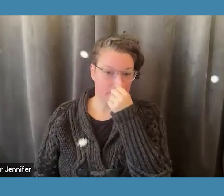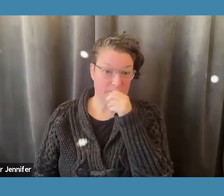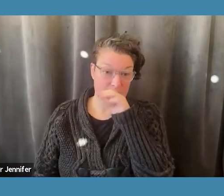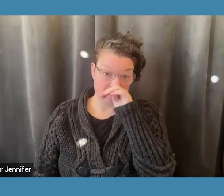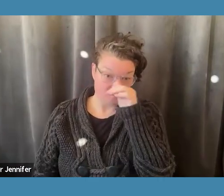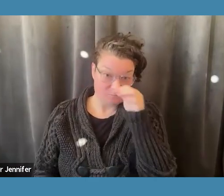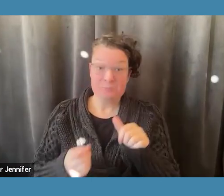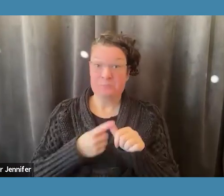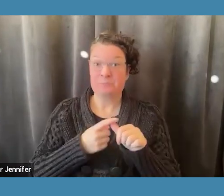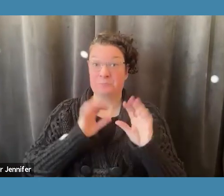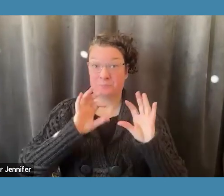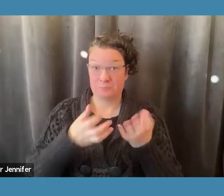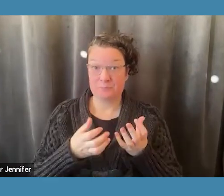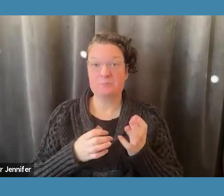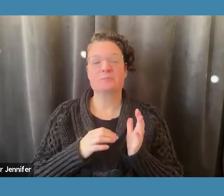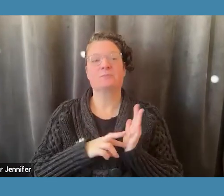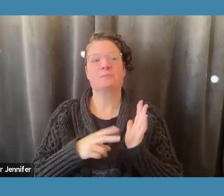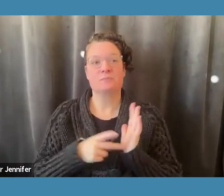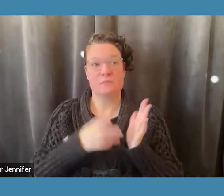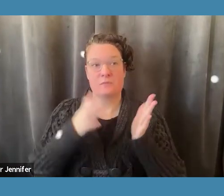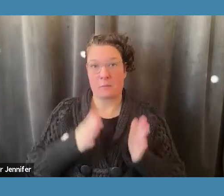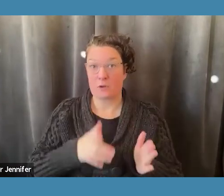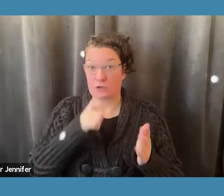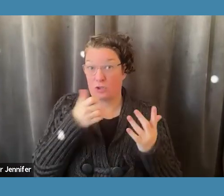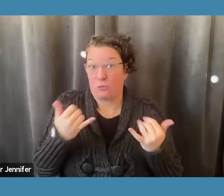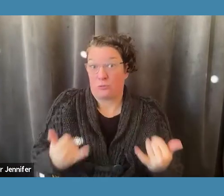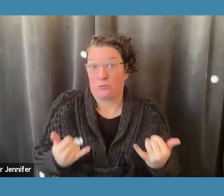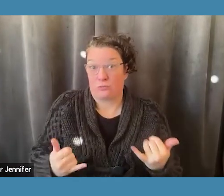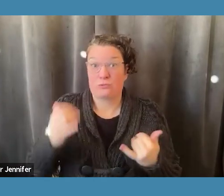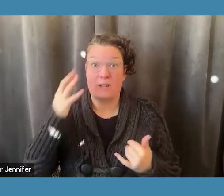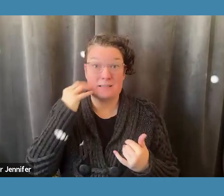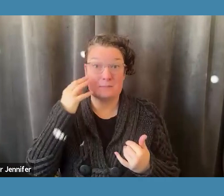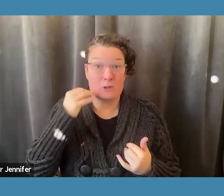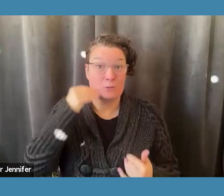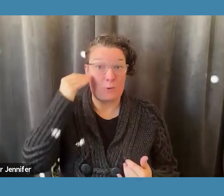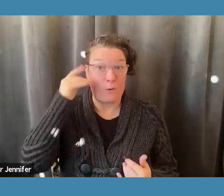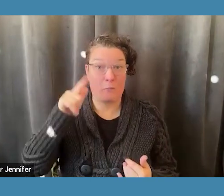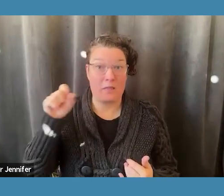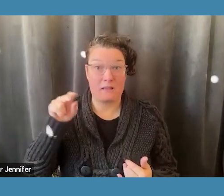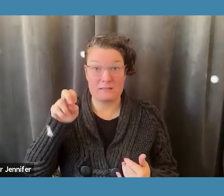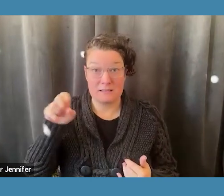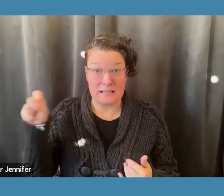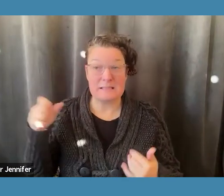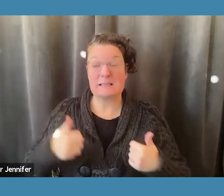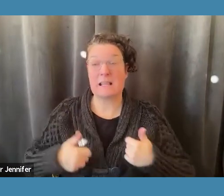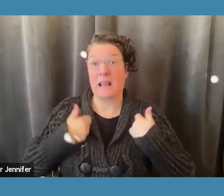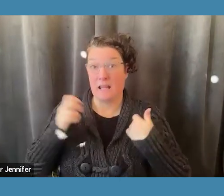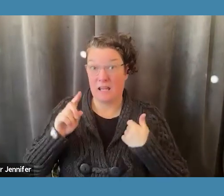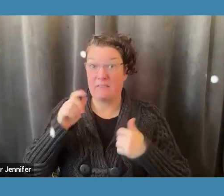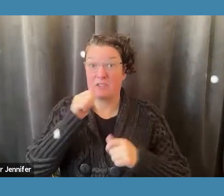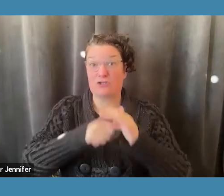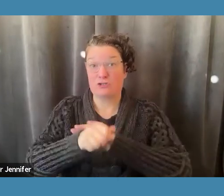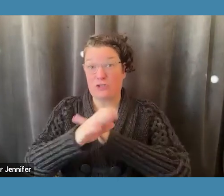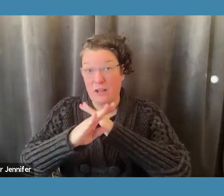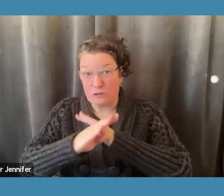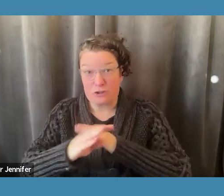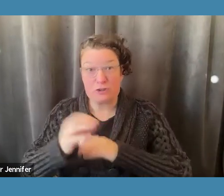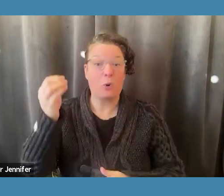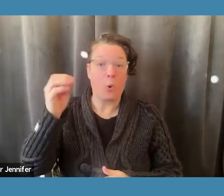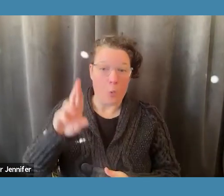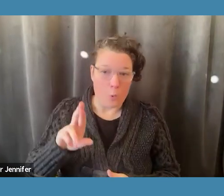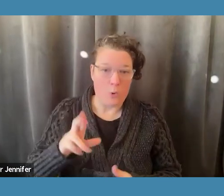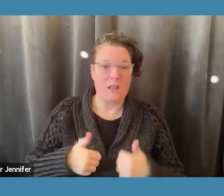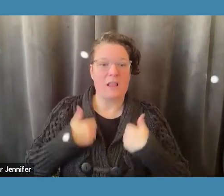1, that is individuals who are currently homeless, who are living in a homeless shelter, who are living